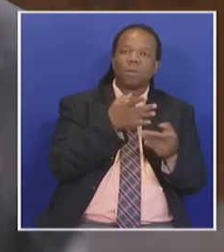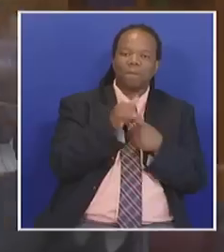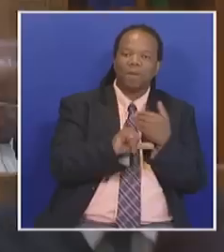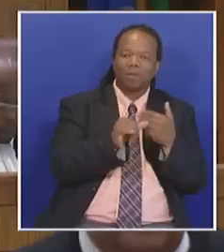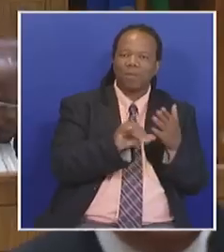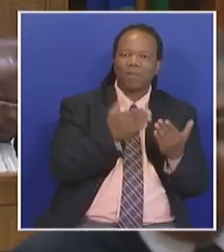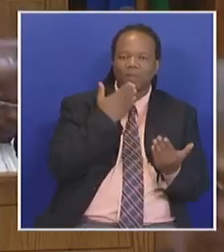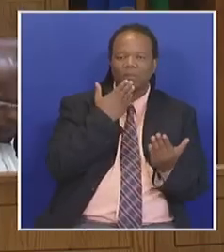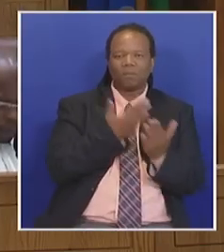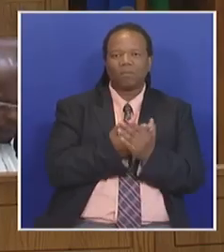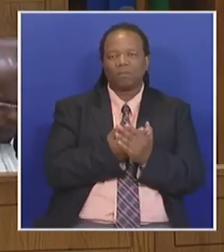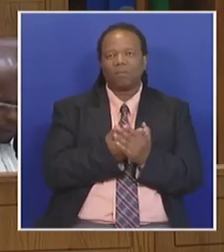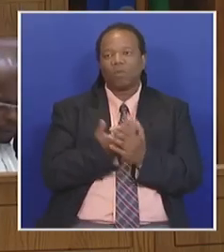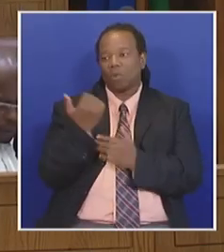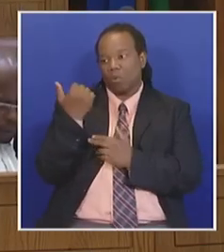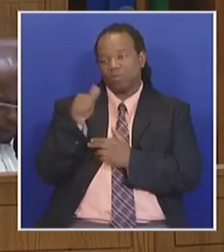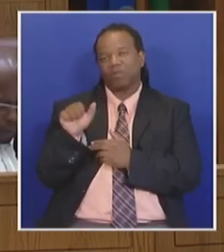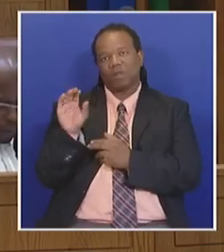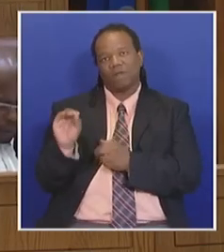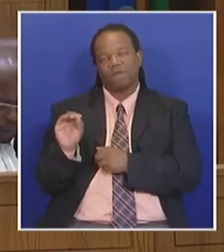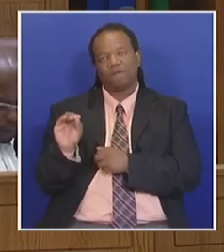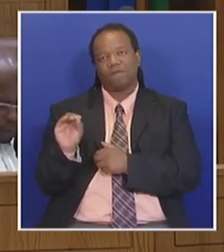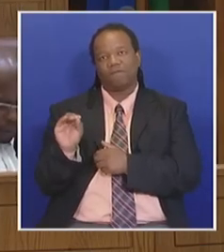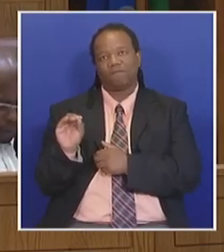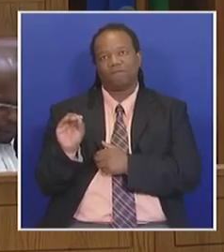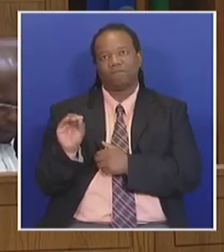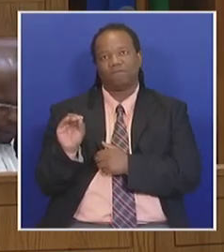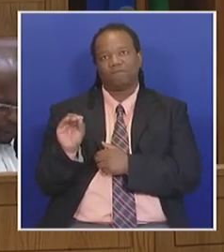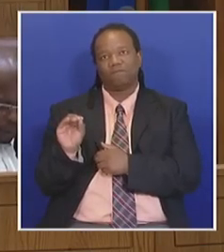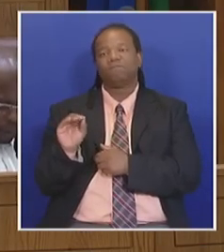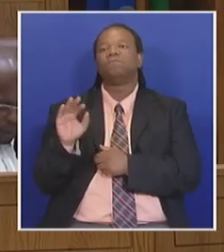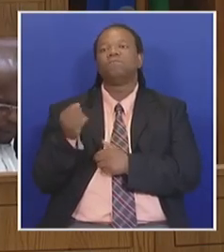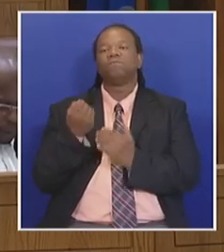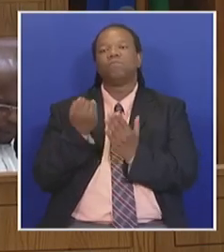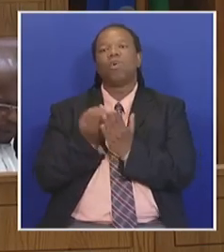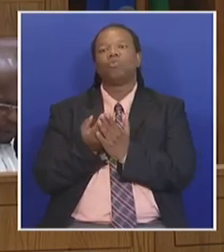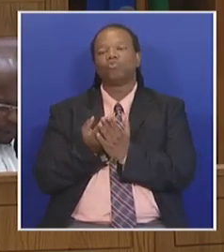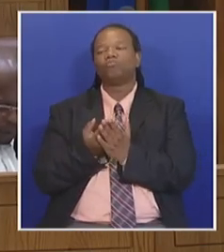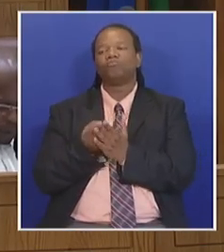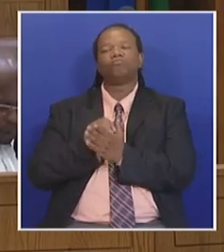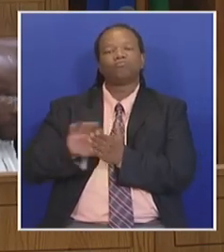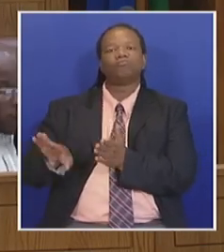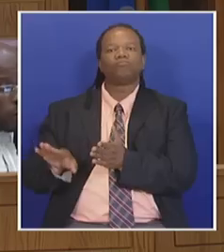Thank you, sir. Is there any objection to this motion? Motion has been objected to.